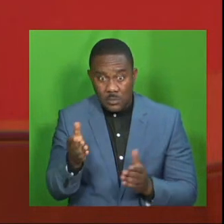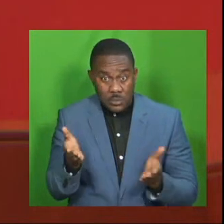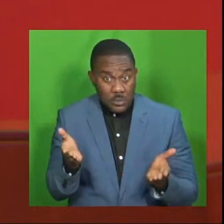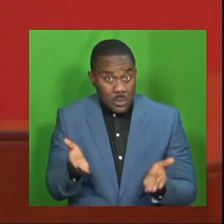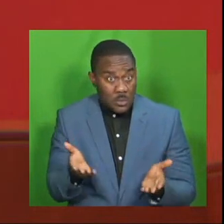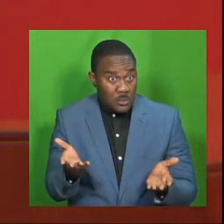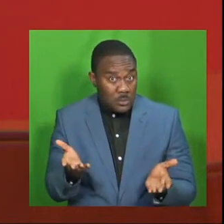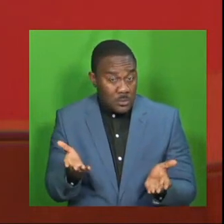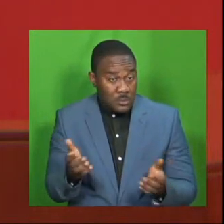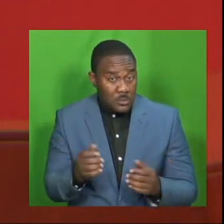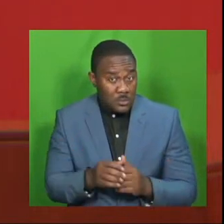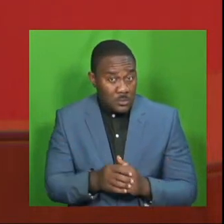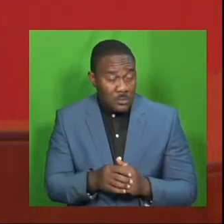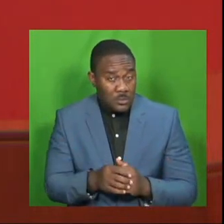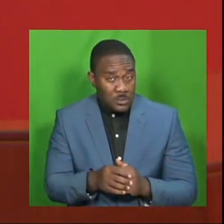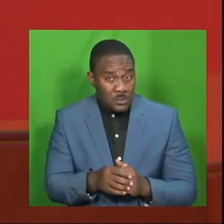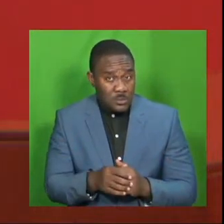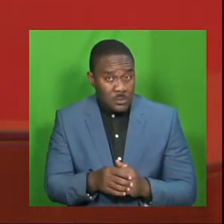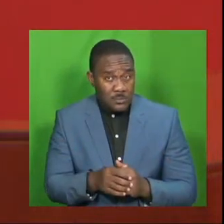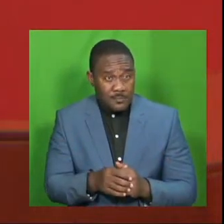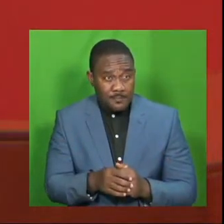Is Honorable